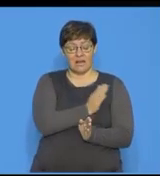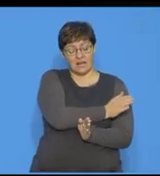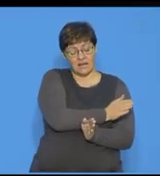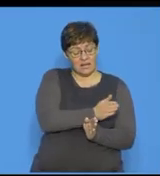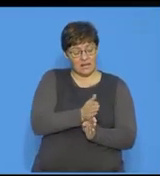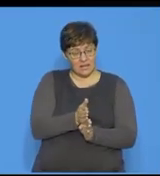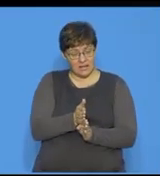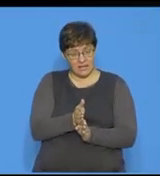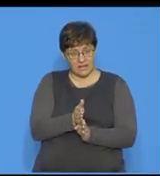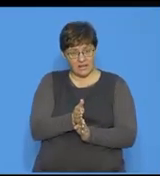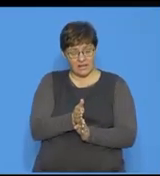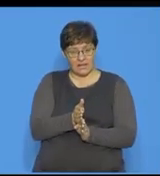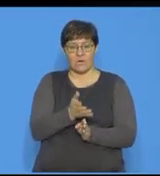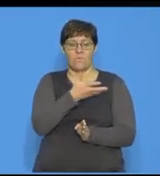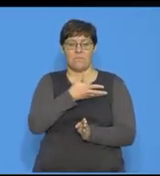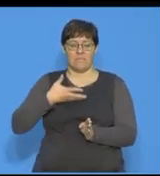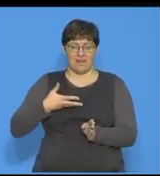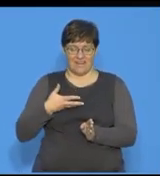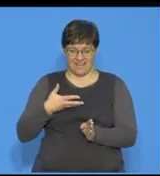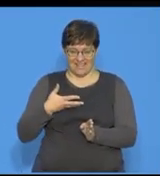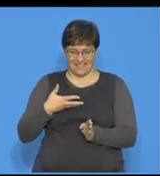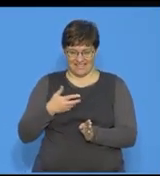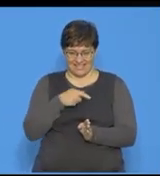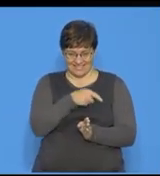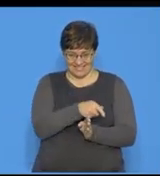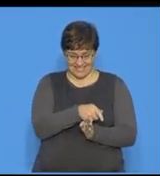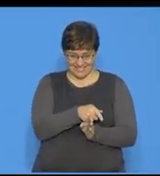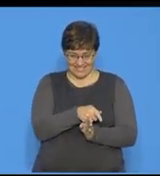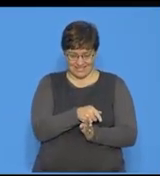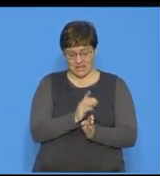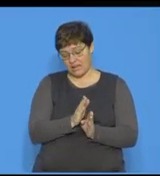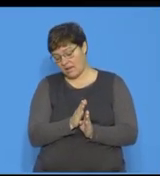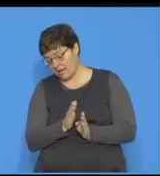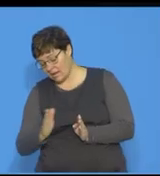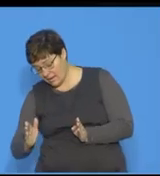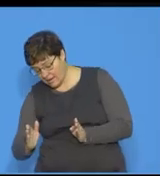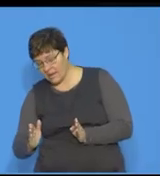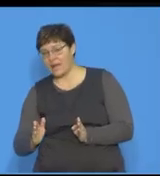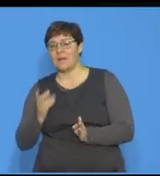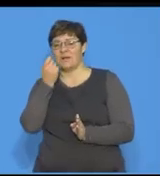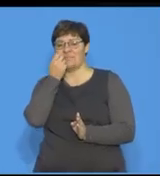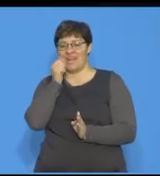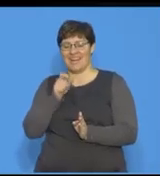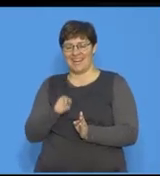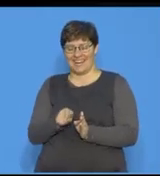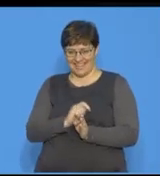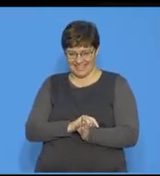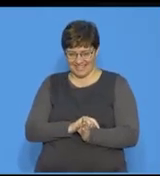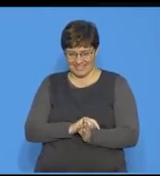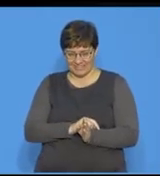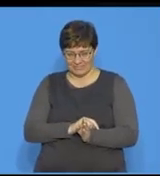us the females in this age range. And on the other side of the